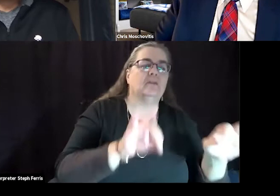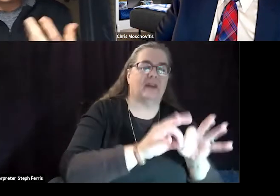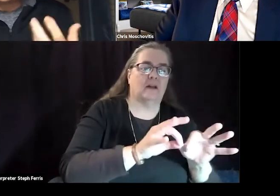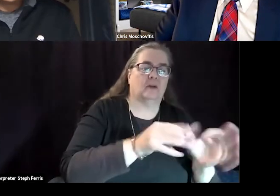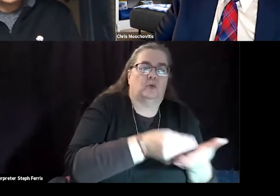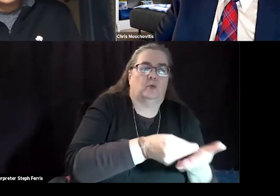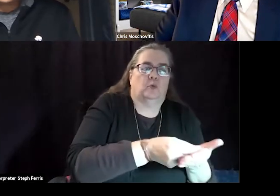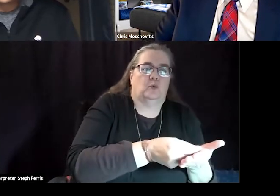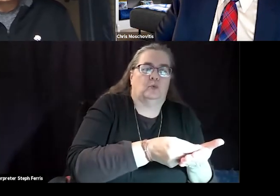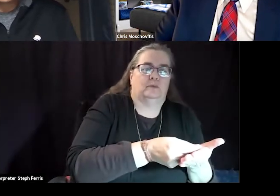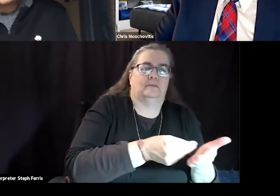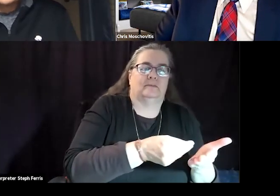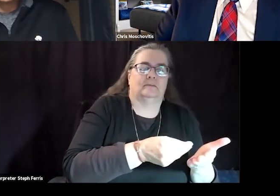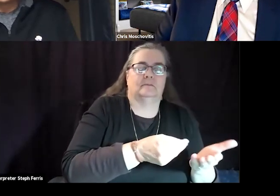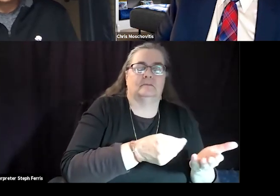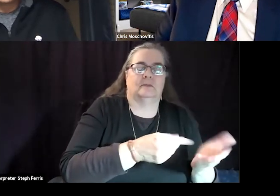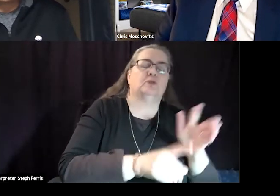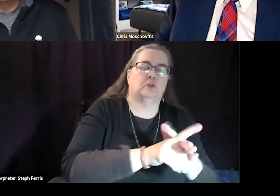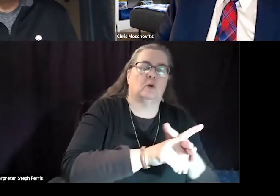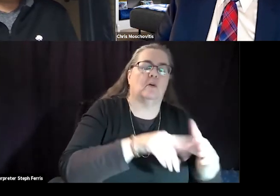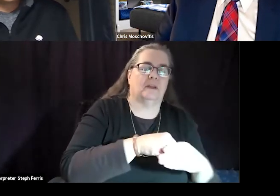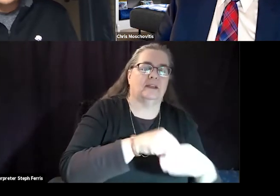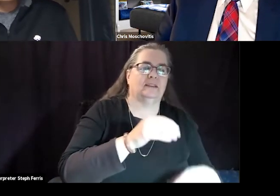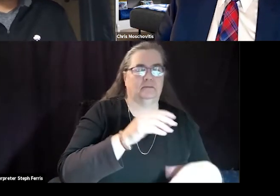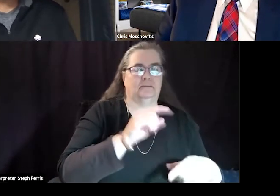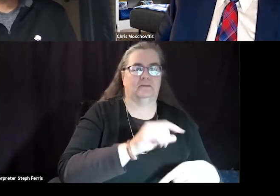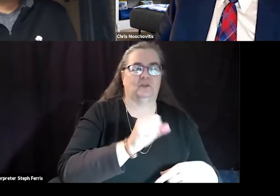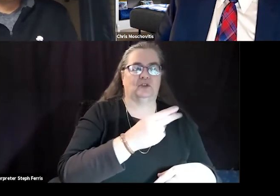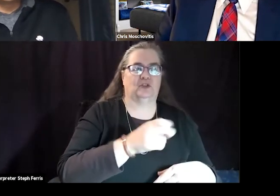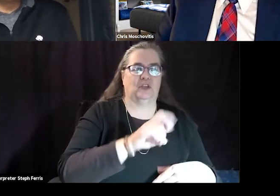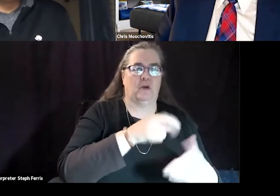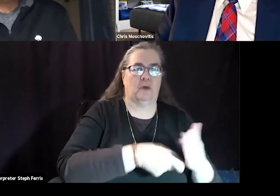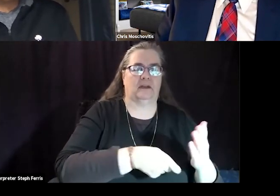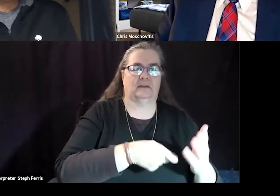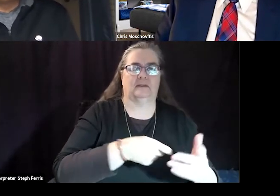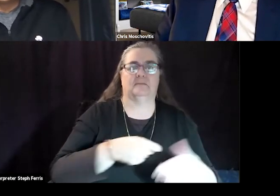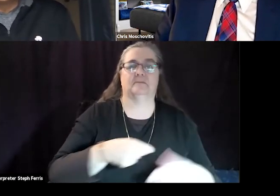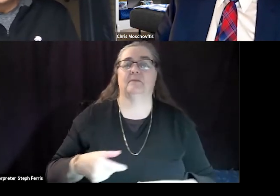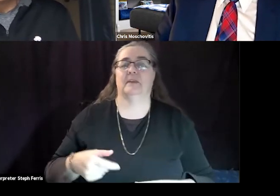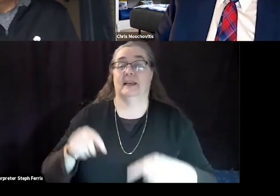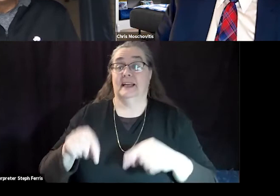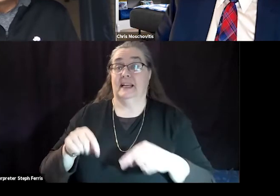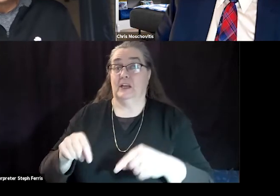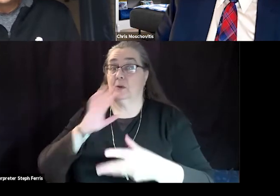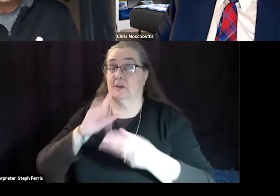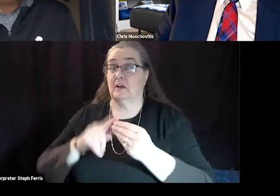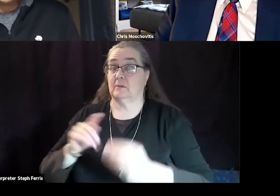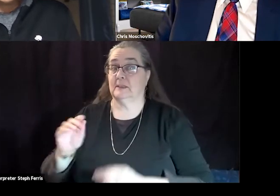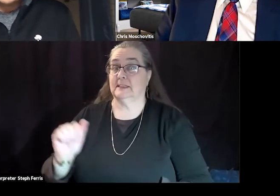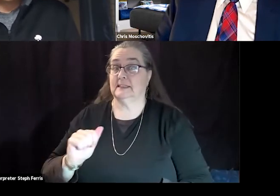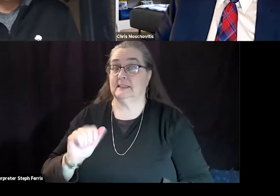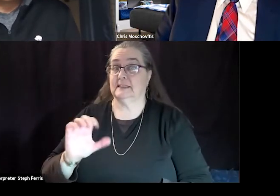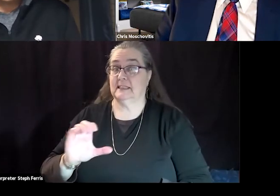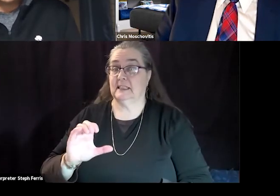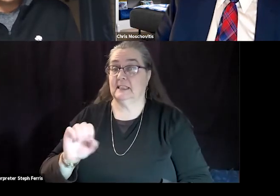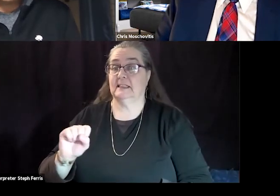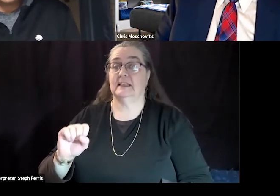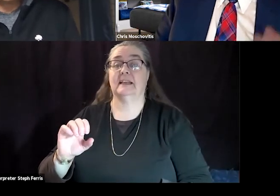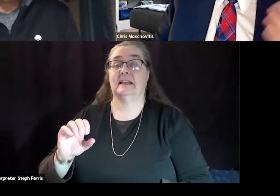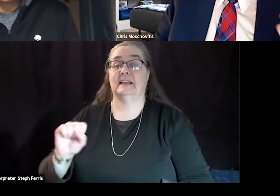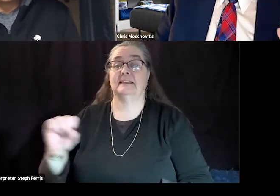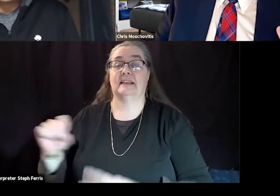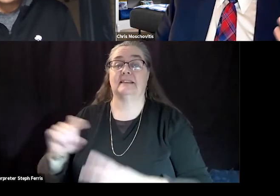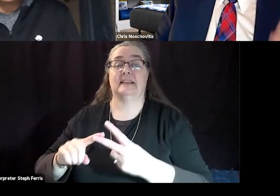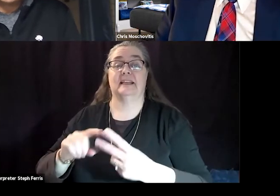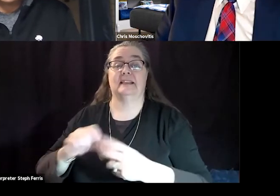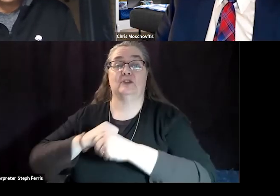so I was going to say, in this class, we talk about the NIST CSF and we talk yeah, about the maturity level, right? yeah, And that would be a great index, if you will, for many